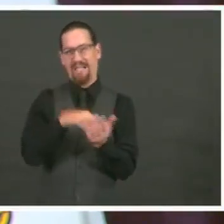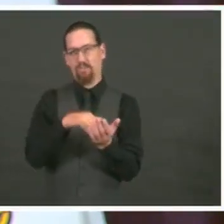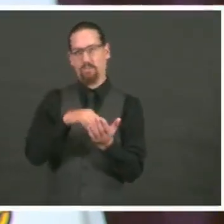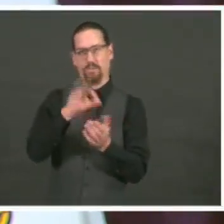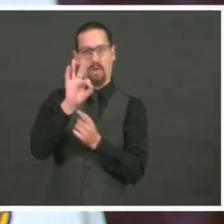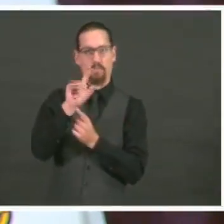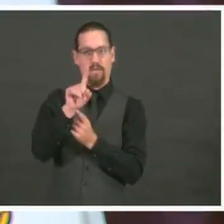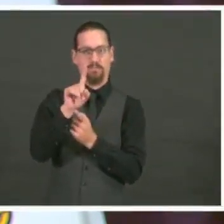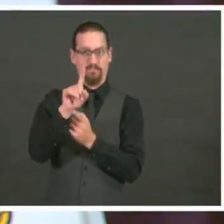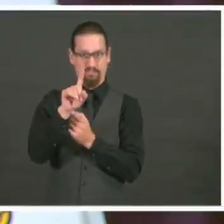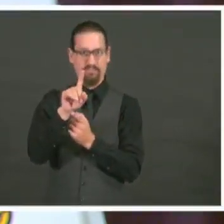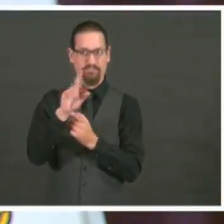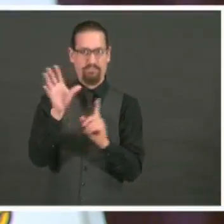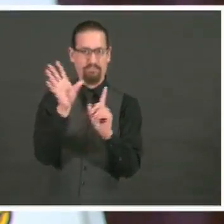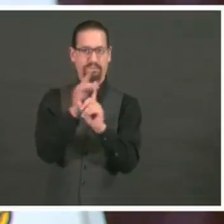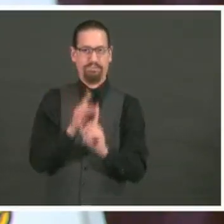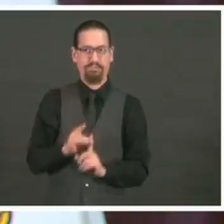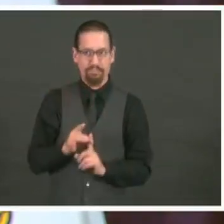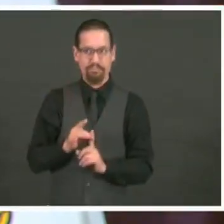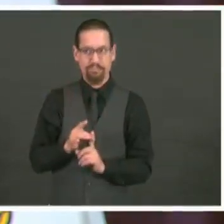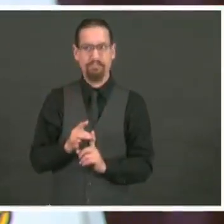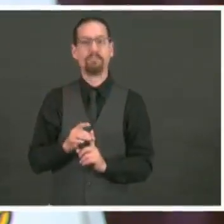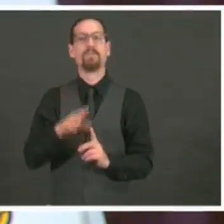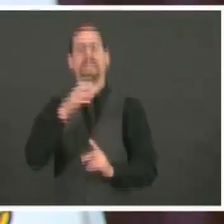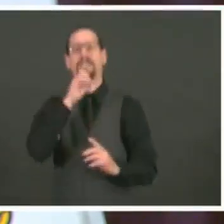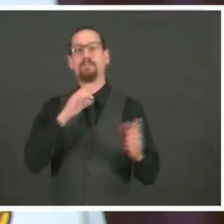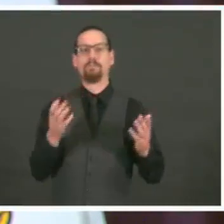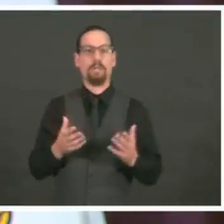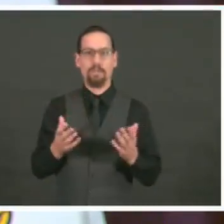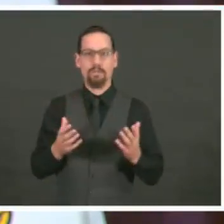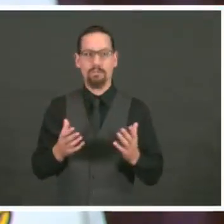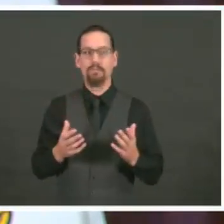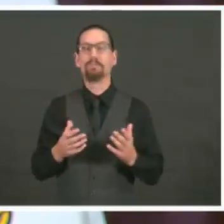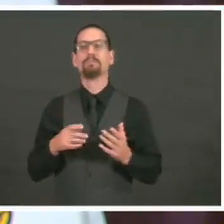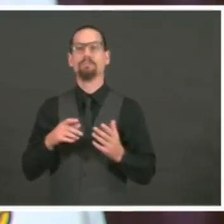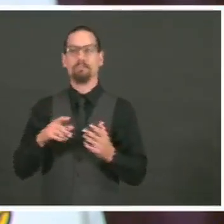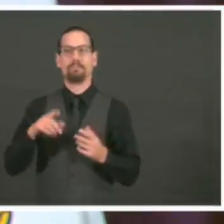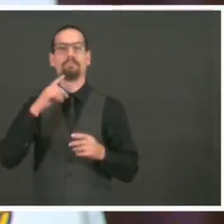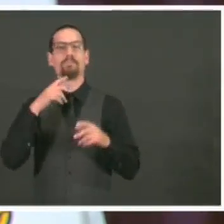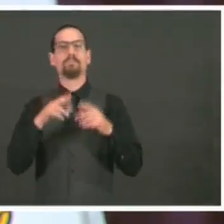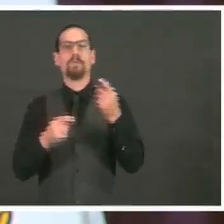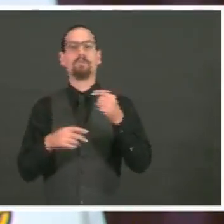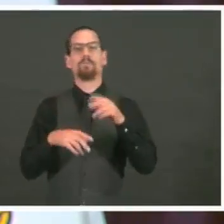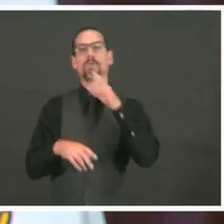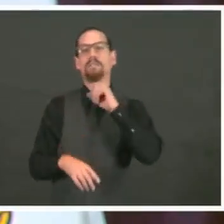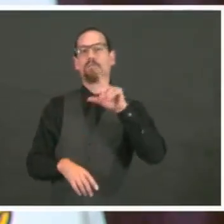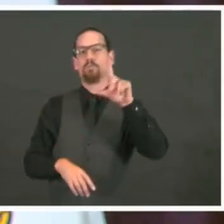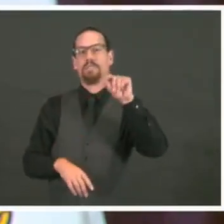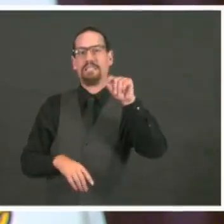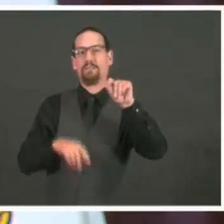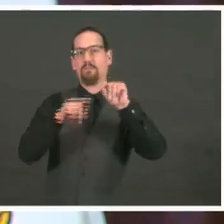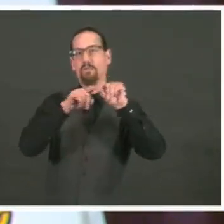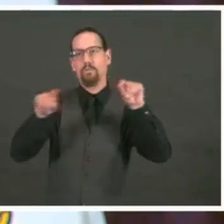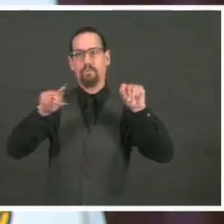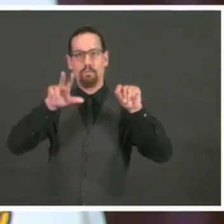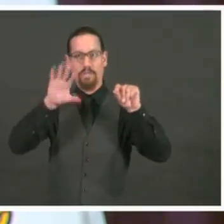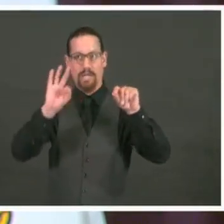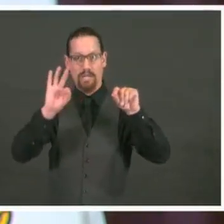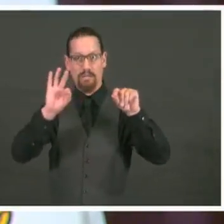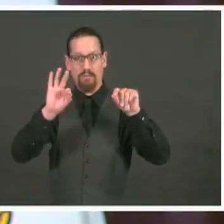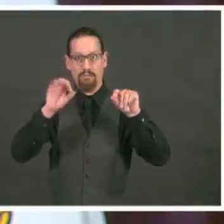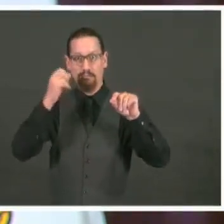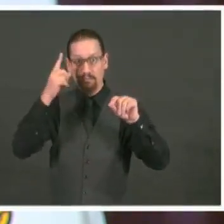among people between the ages of 20 and 39, 40 percent. Additionally, we are still